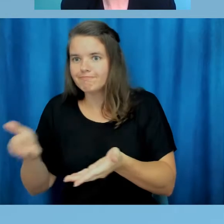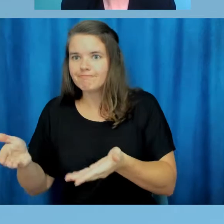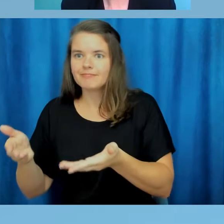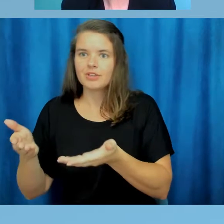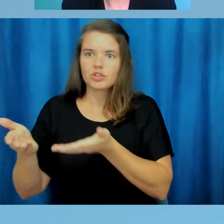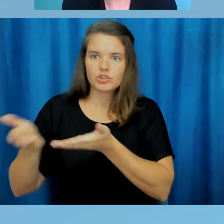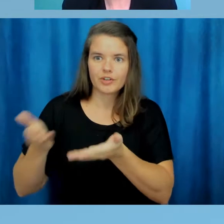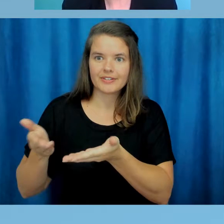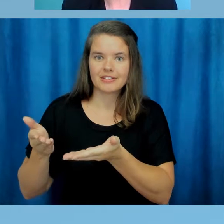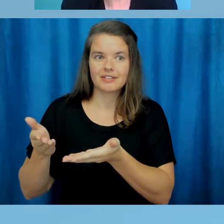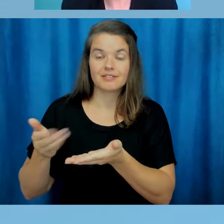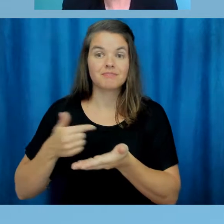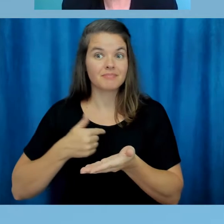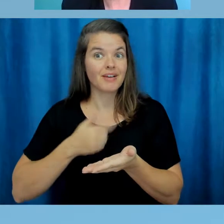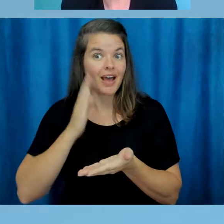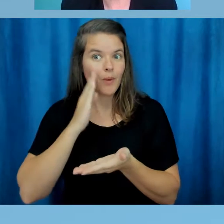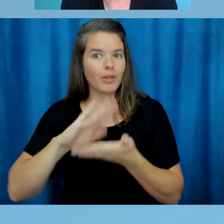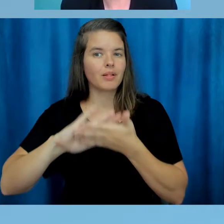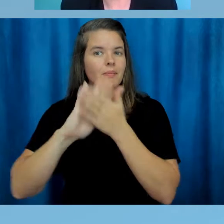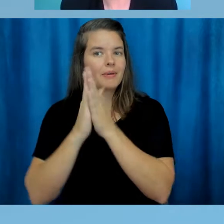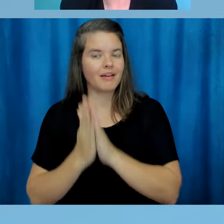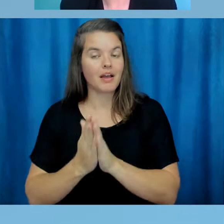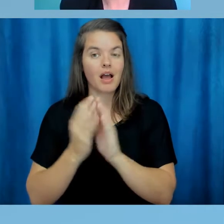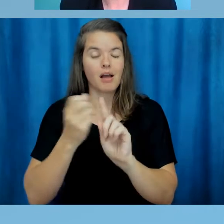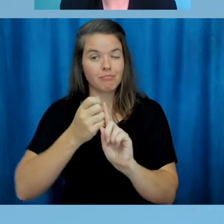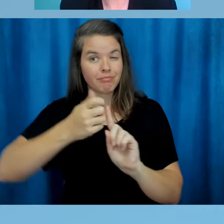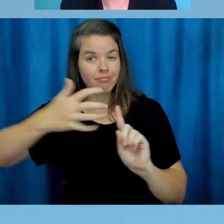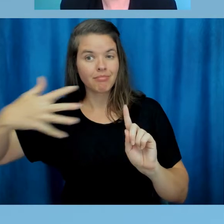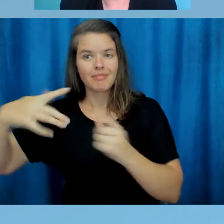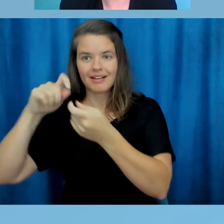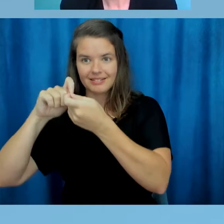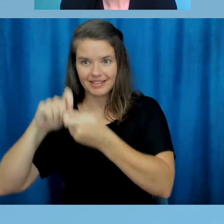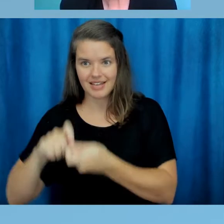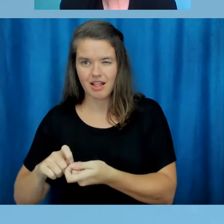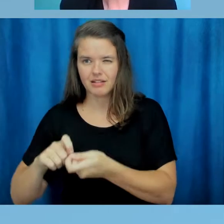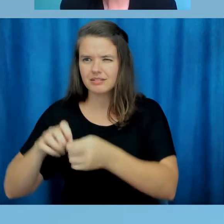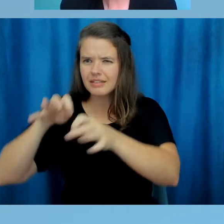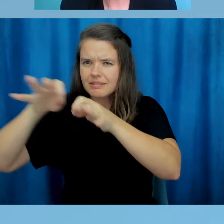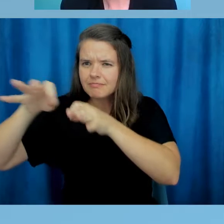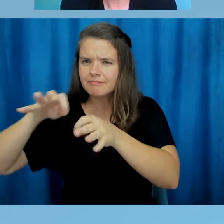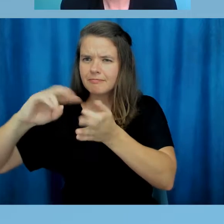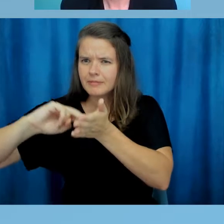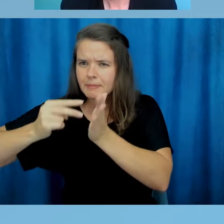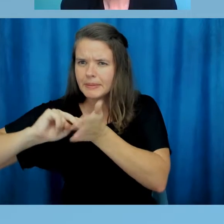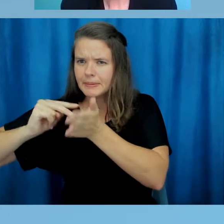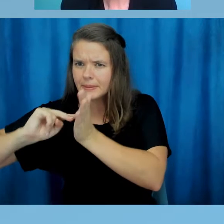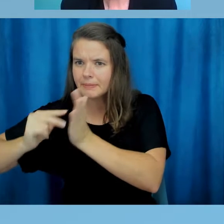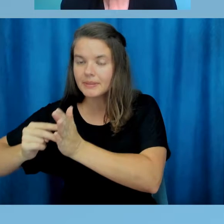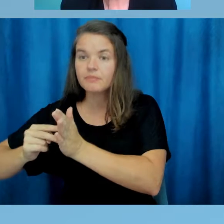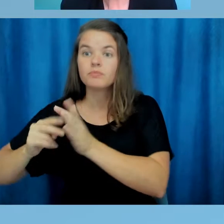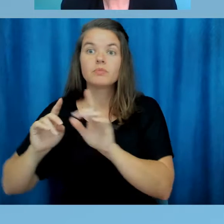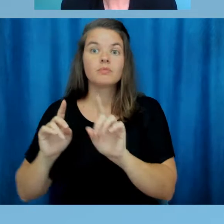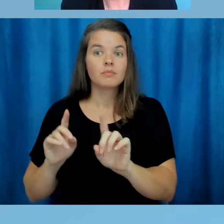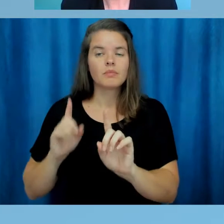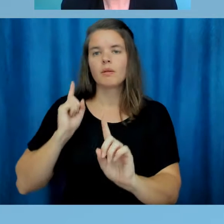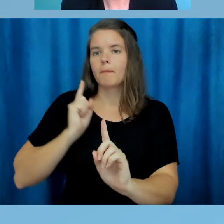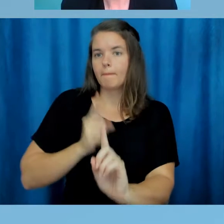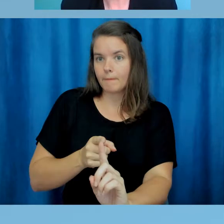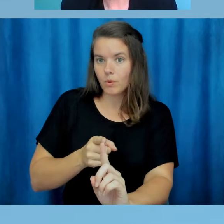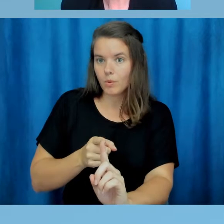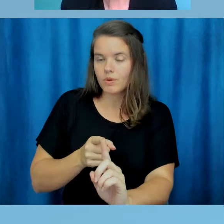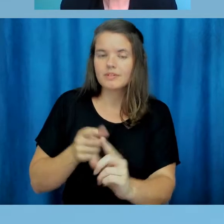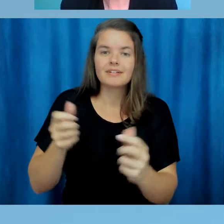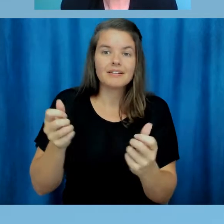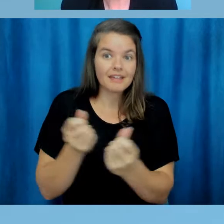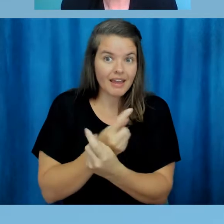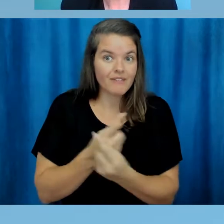services. I'm going to get very detailed and go through all the definitions of what that means. But the bottom line is that it